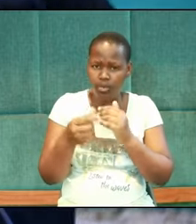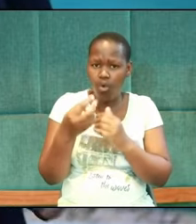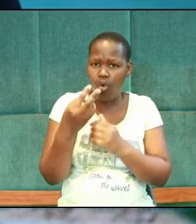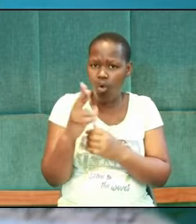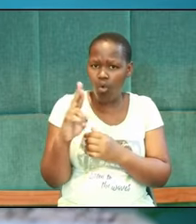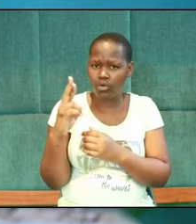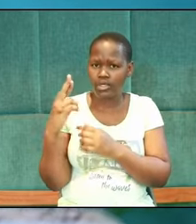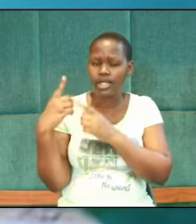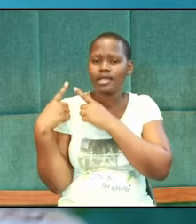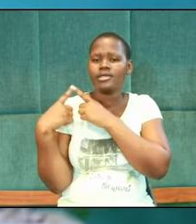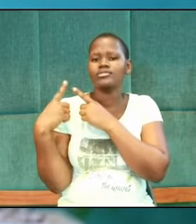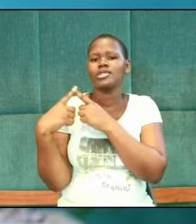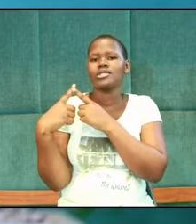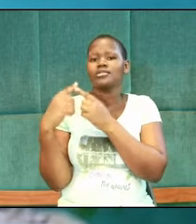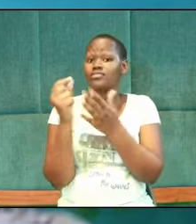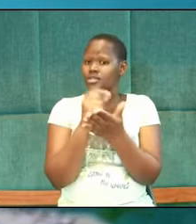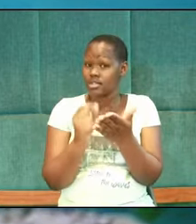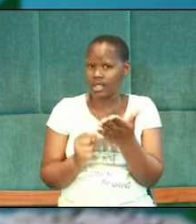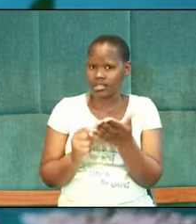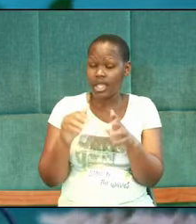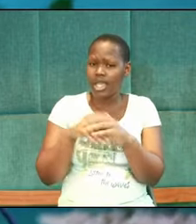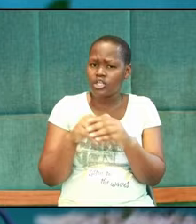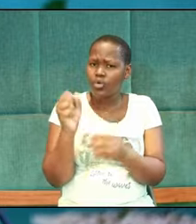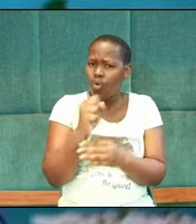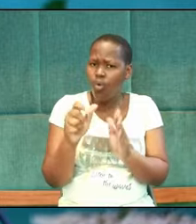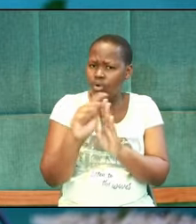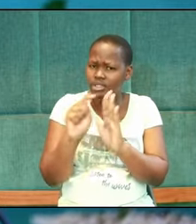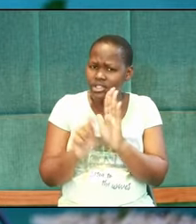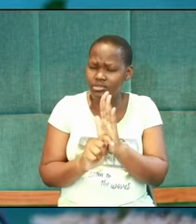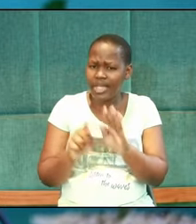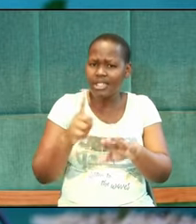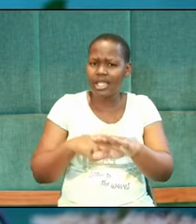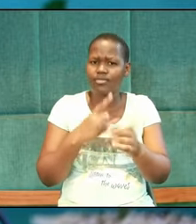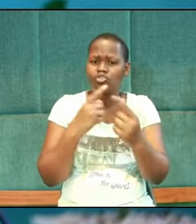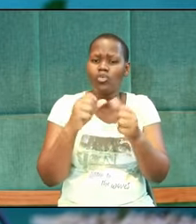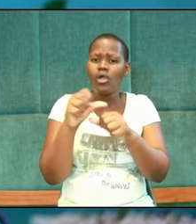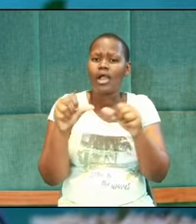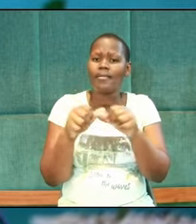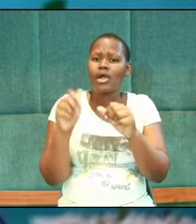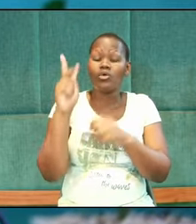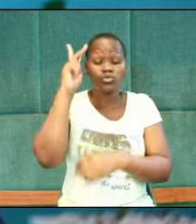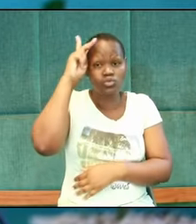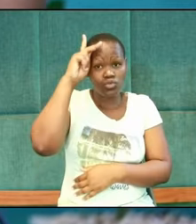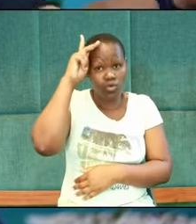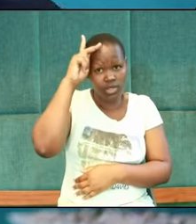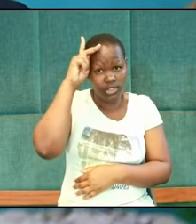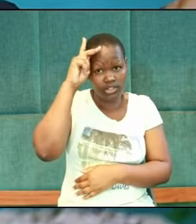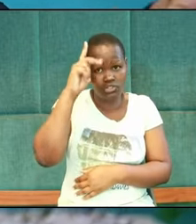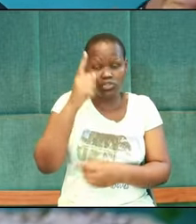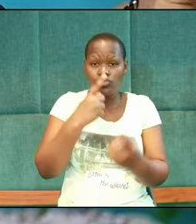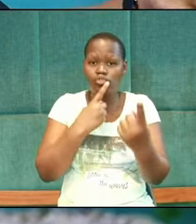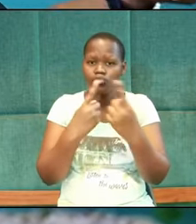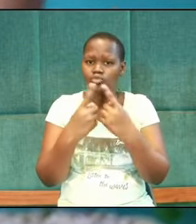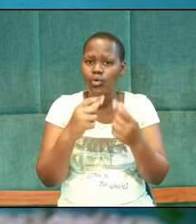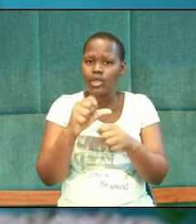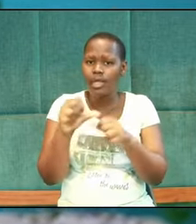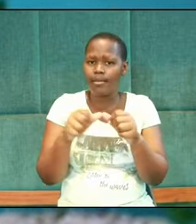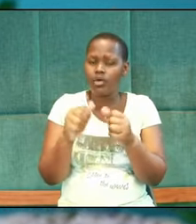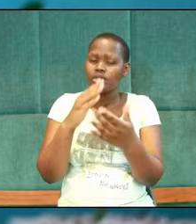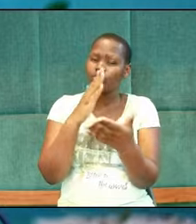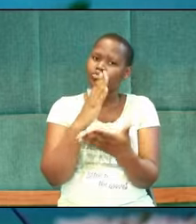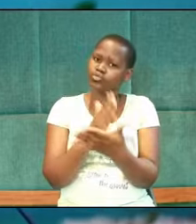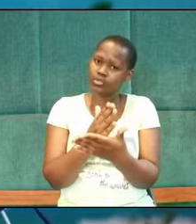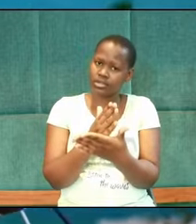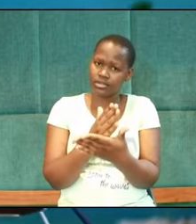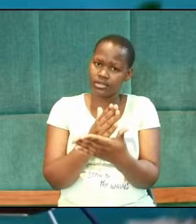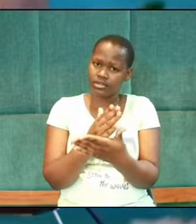experience. Take notes. In the Old Testament, whenever you talk about knowledge, you are talking about a truth. You are